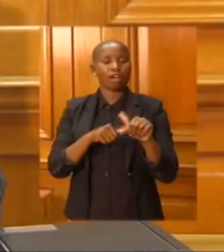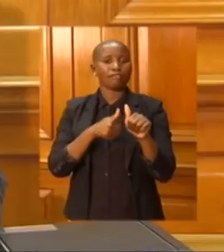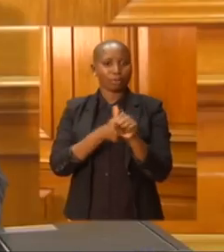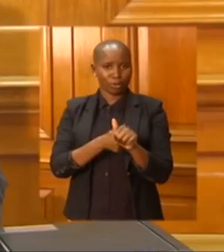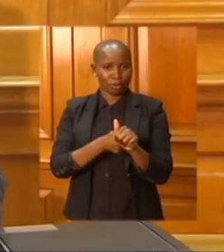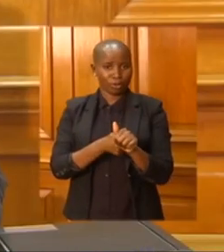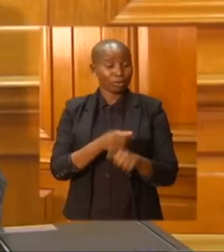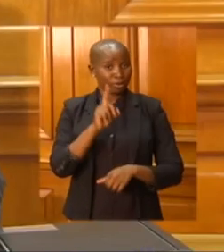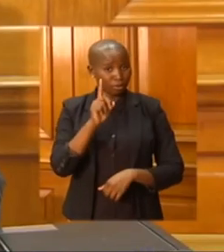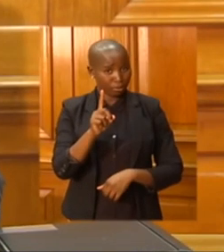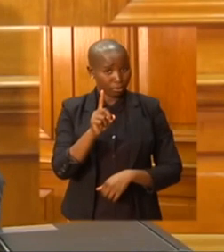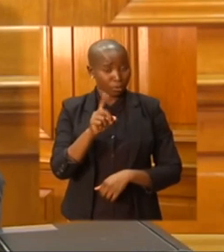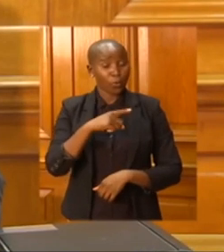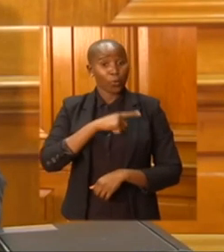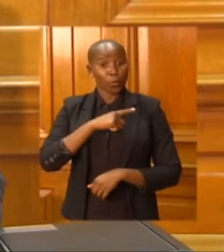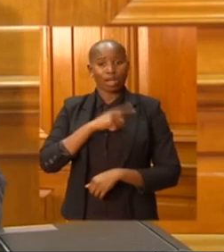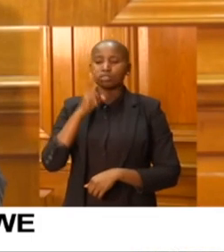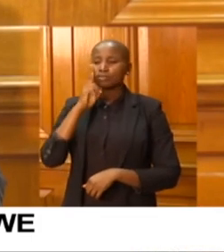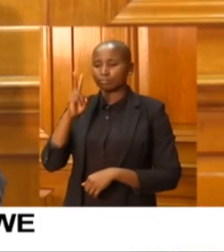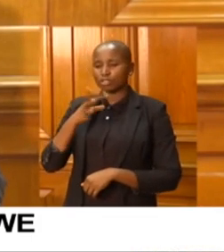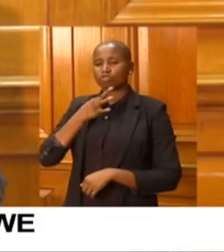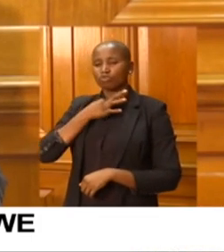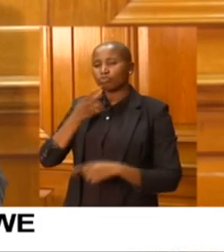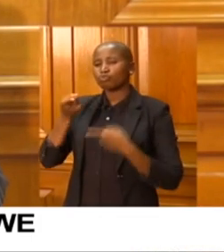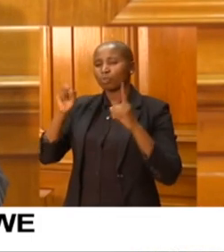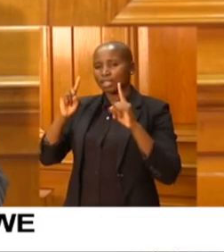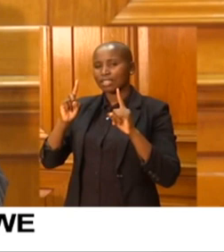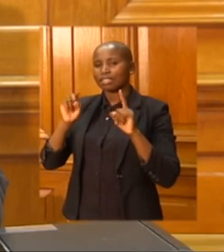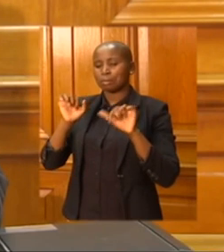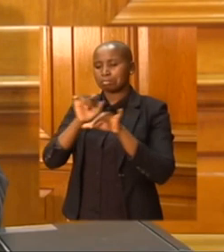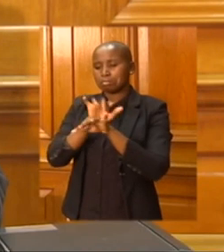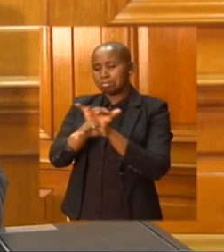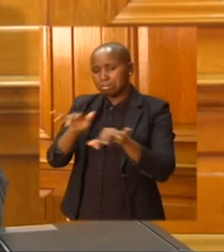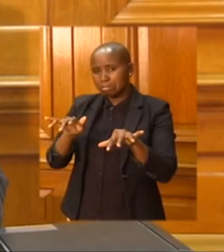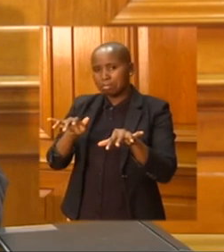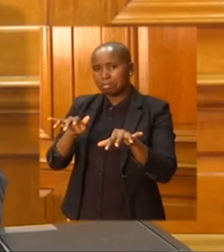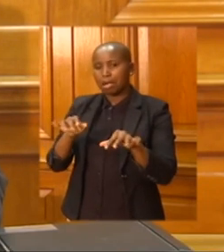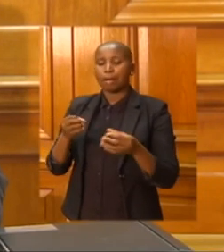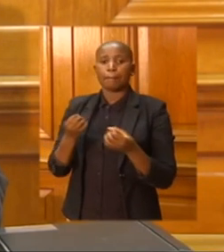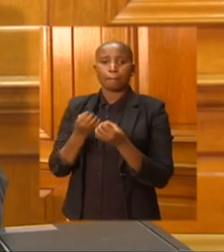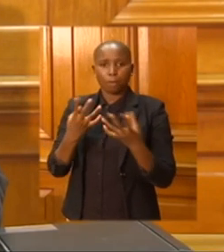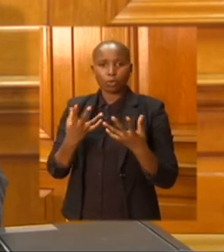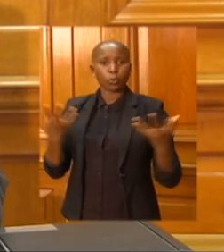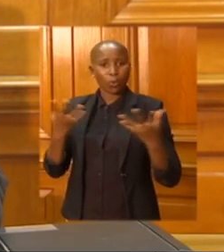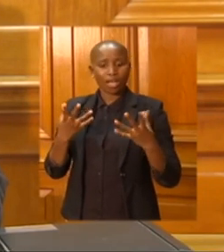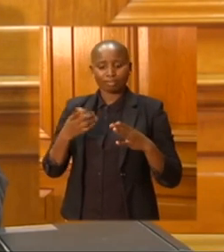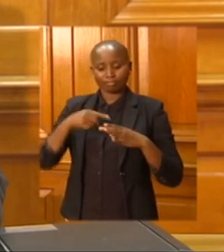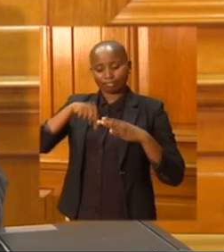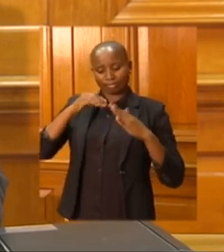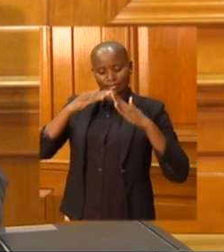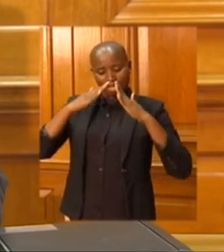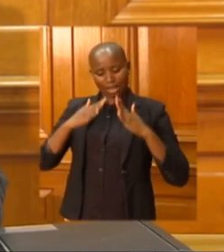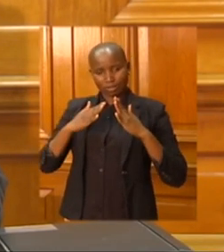Given the risk of widespread transmission, most indoor and outdoor